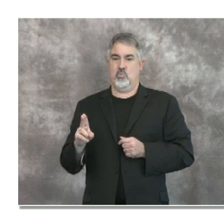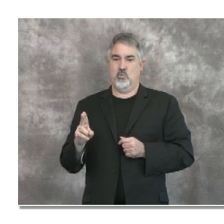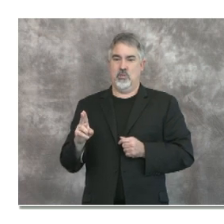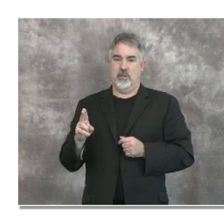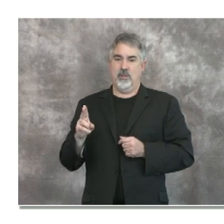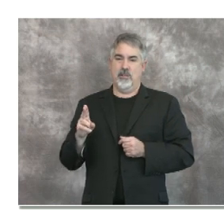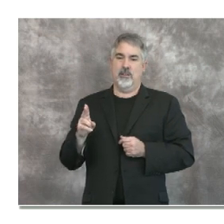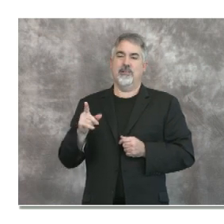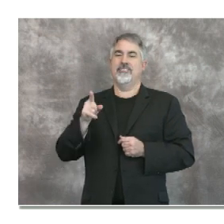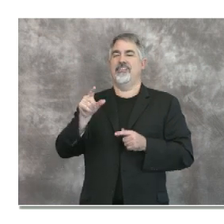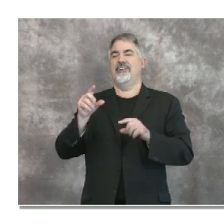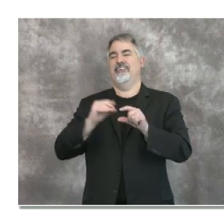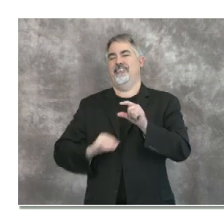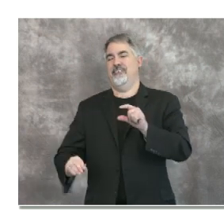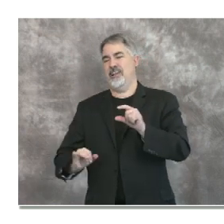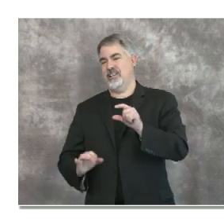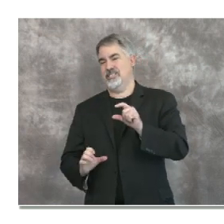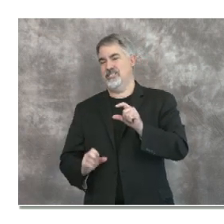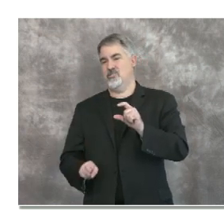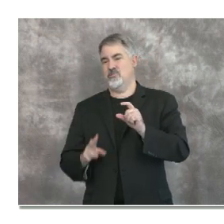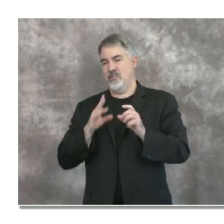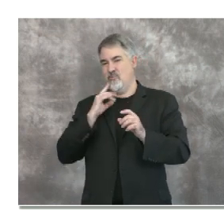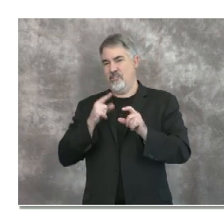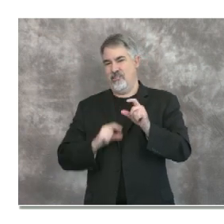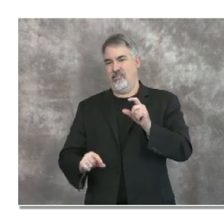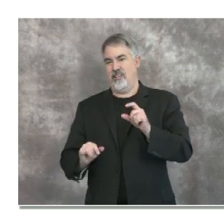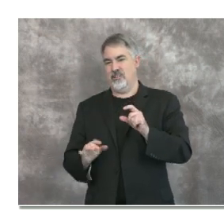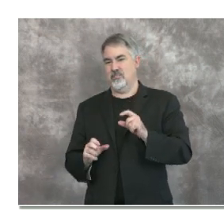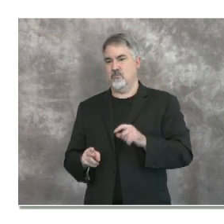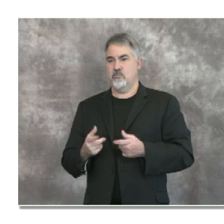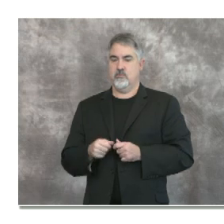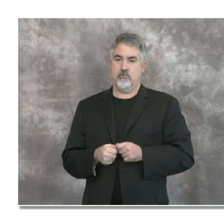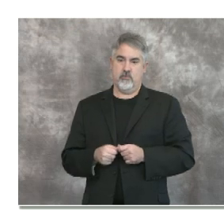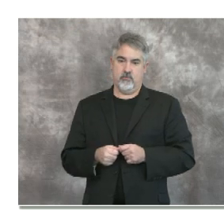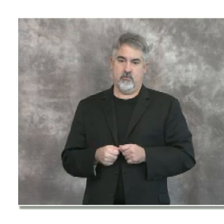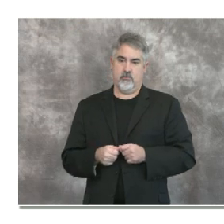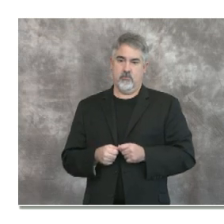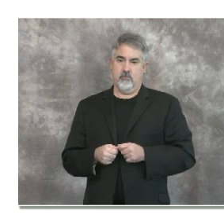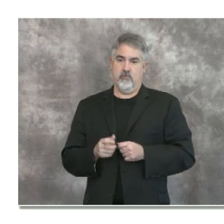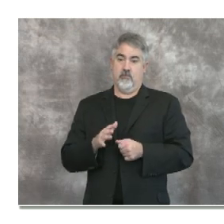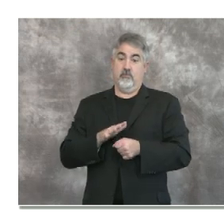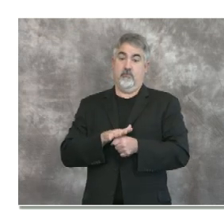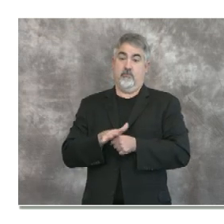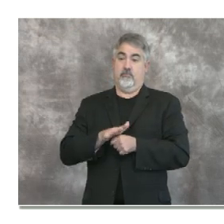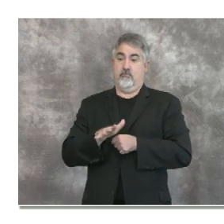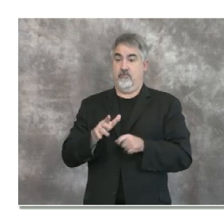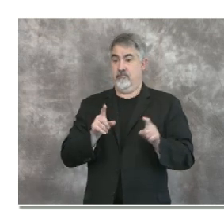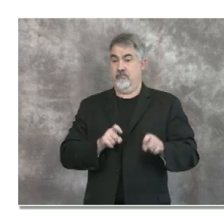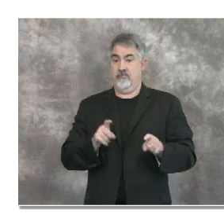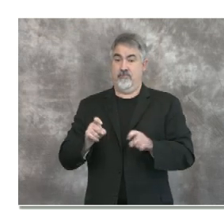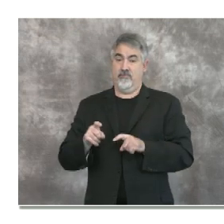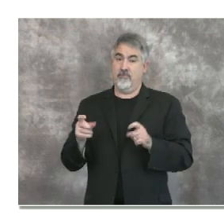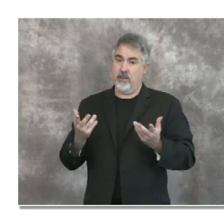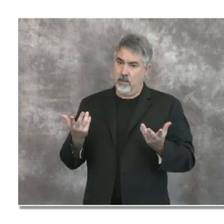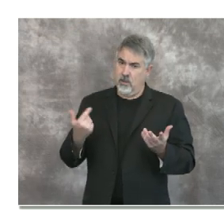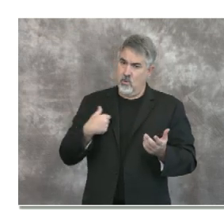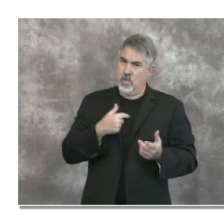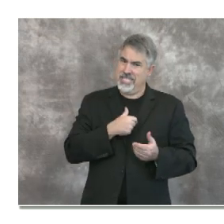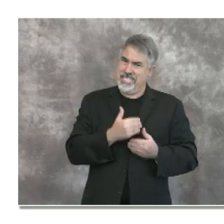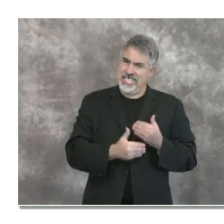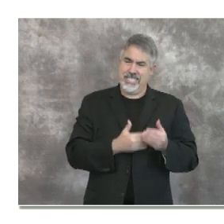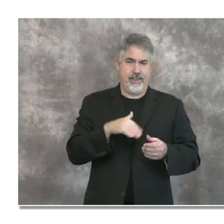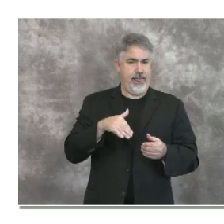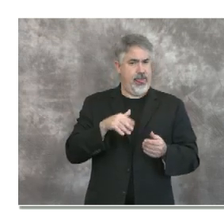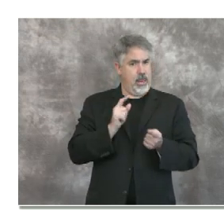of hospitalizations. And then the last is robust testing, which I shared with you our process. And